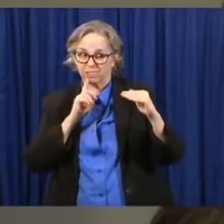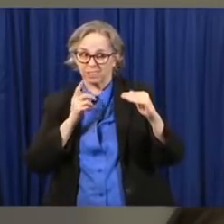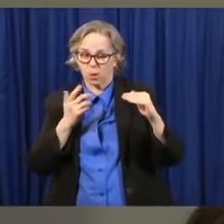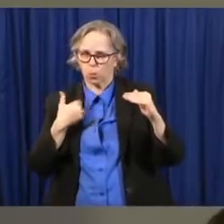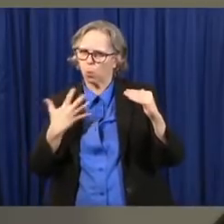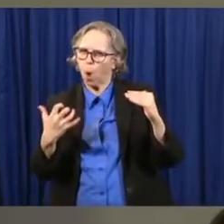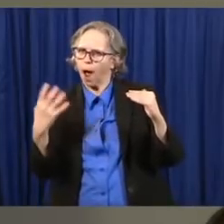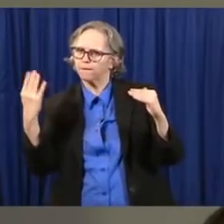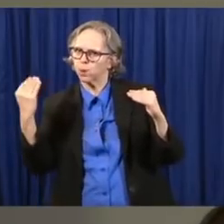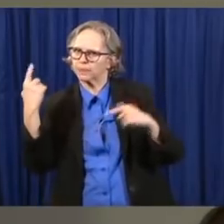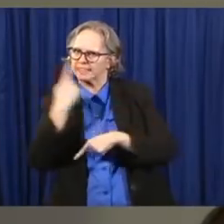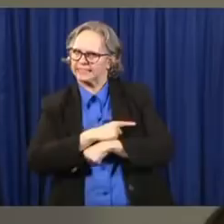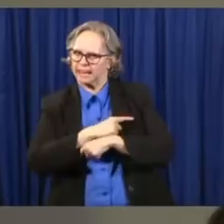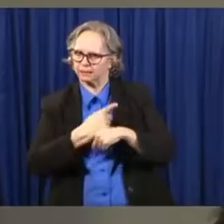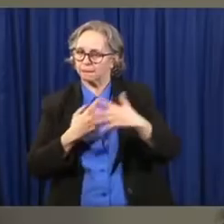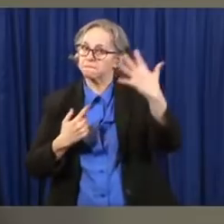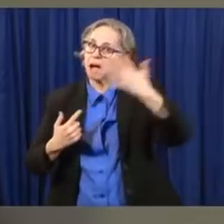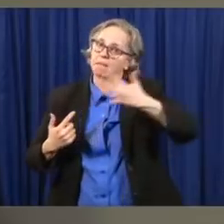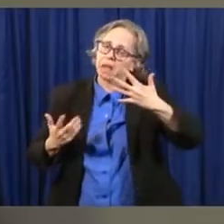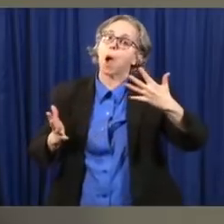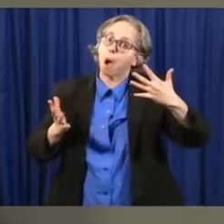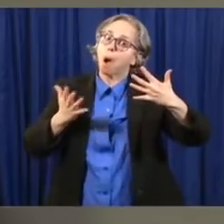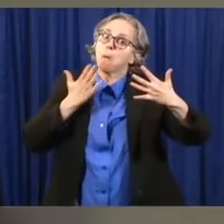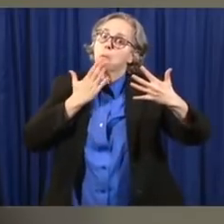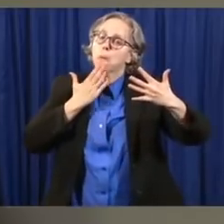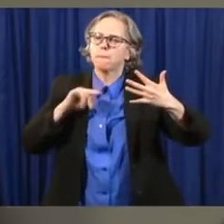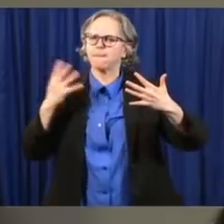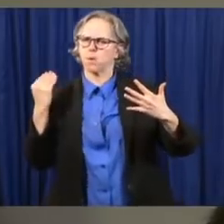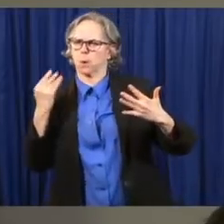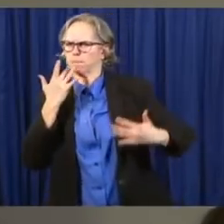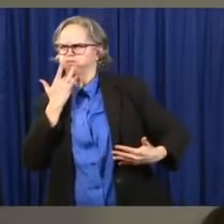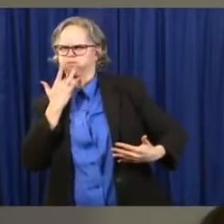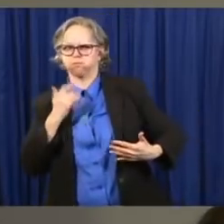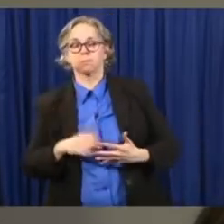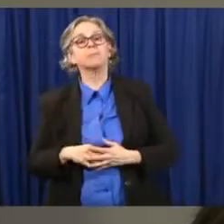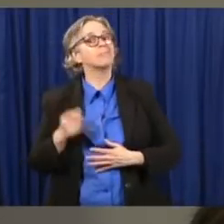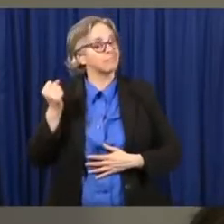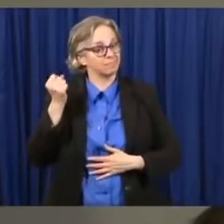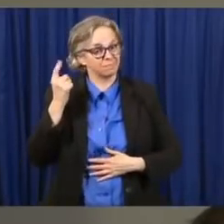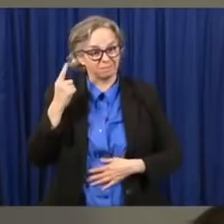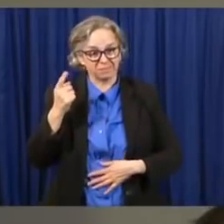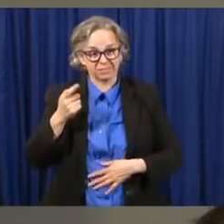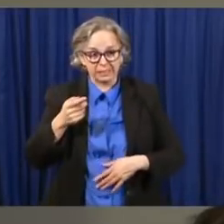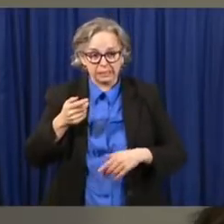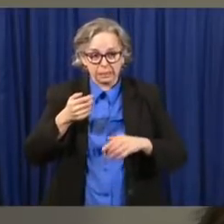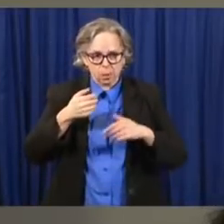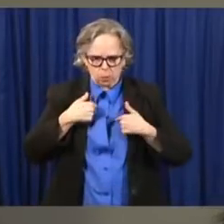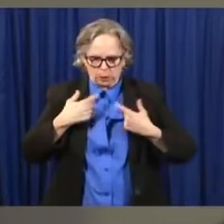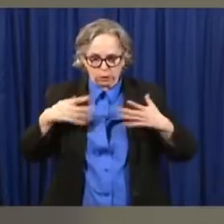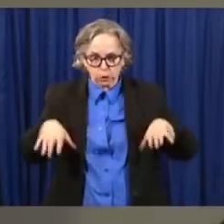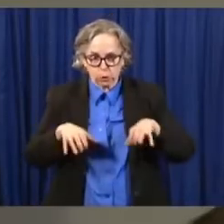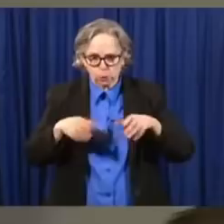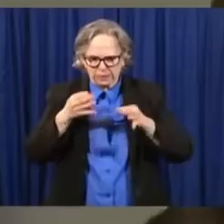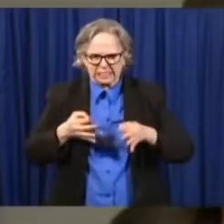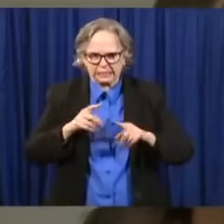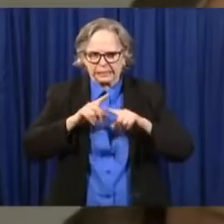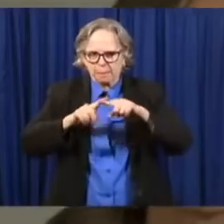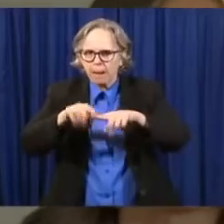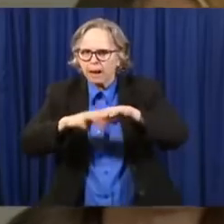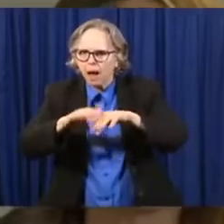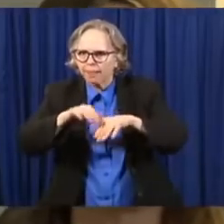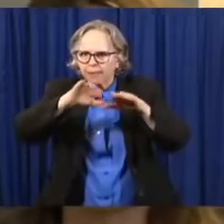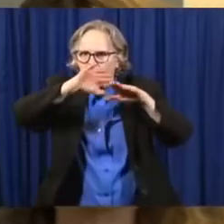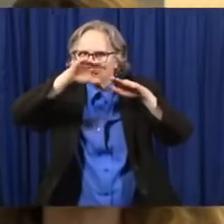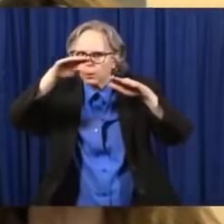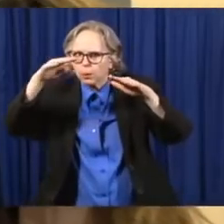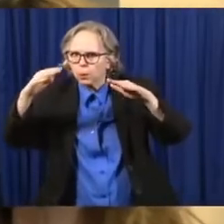look for changes as we move forward, every decision and every move we make will be based on 2 to 3